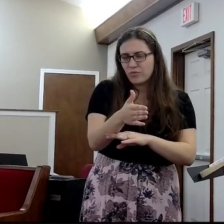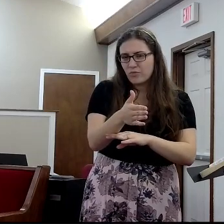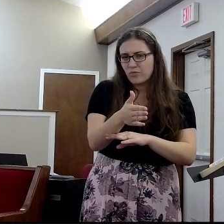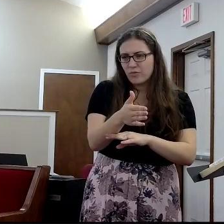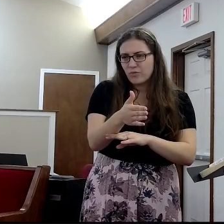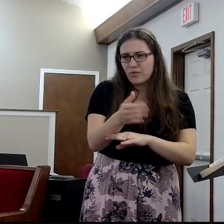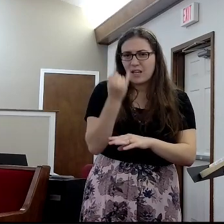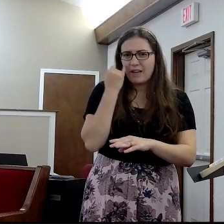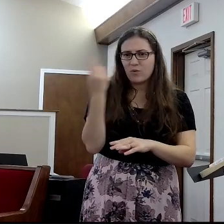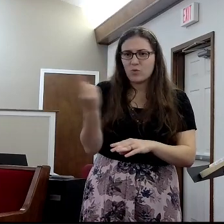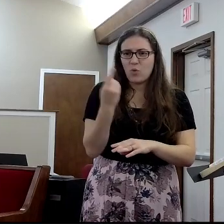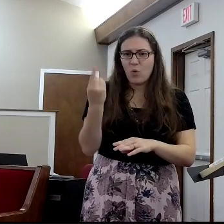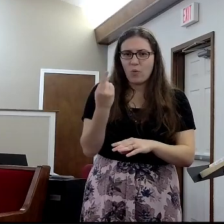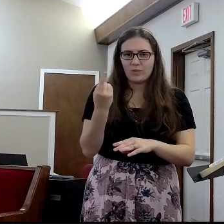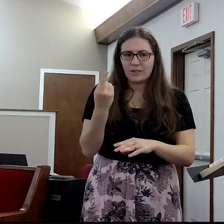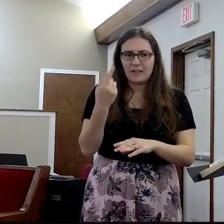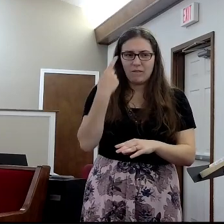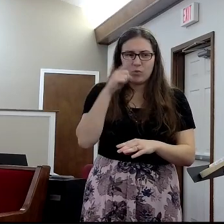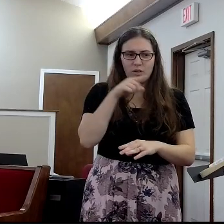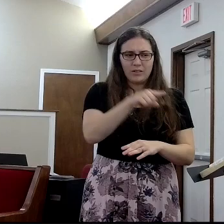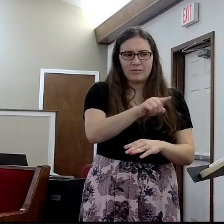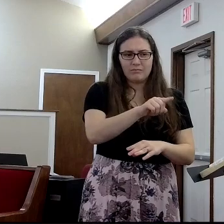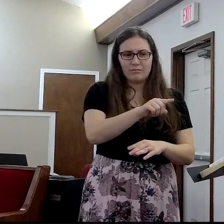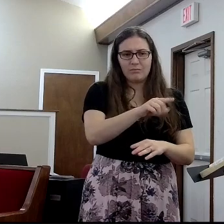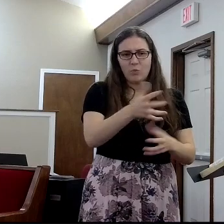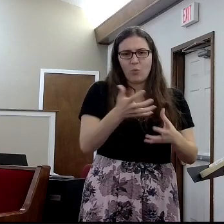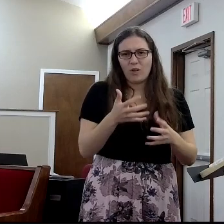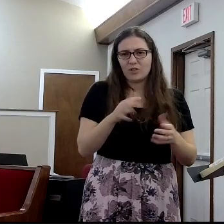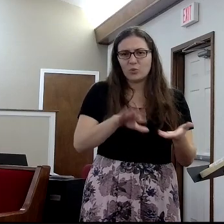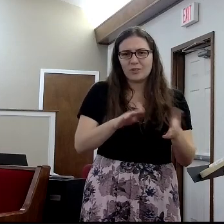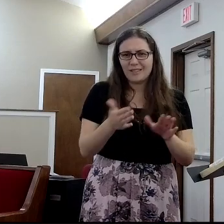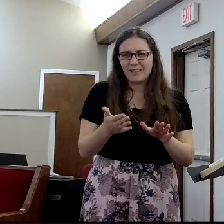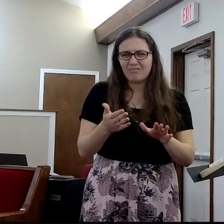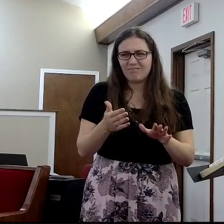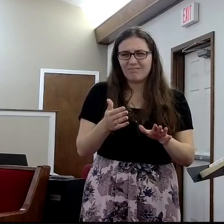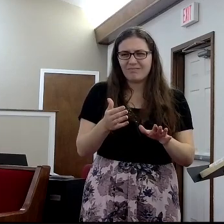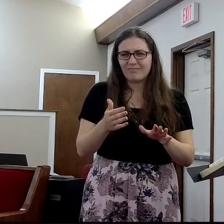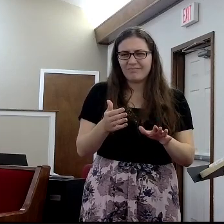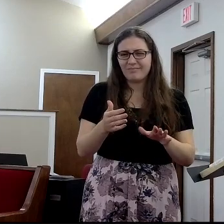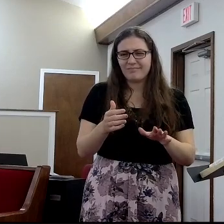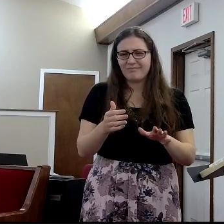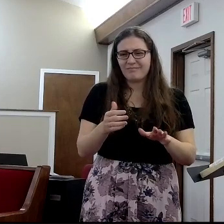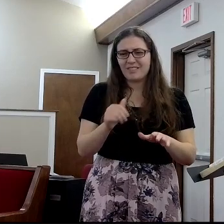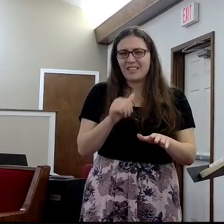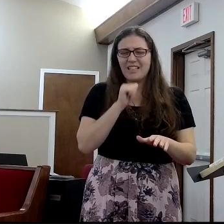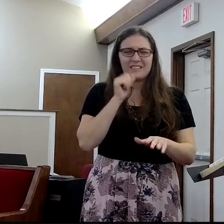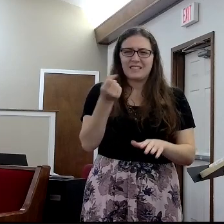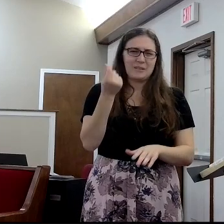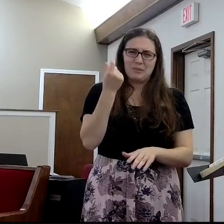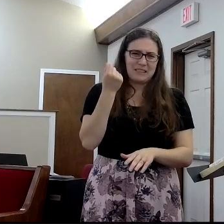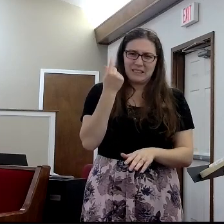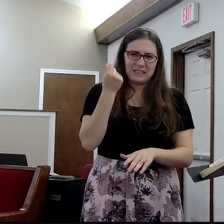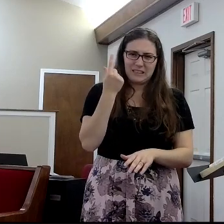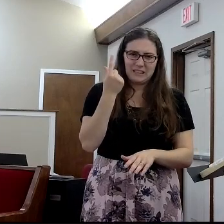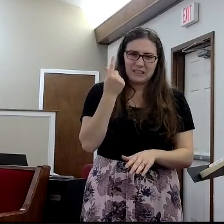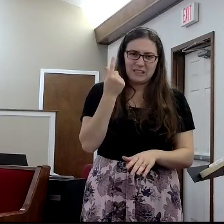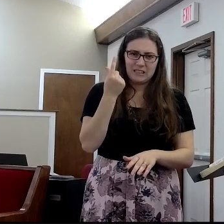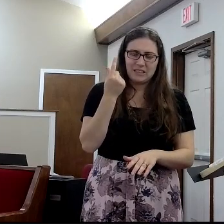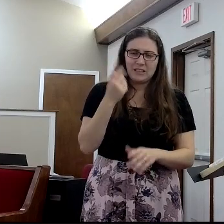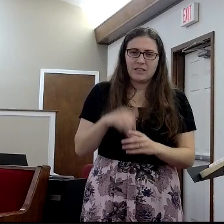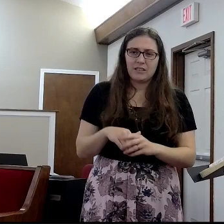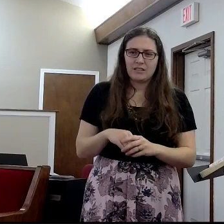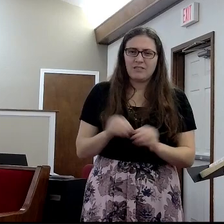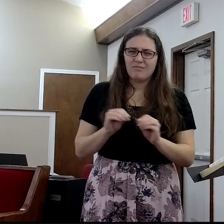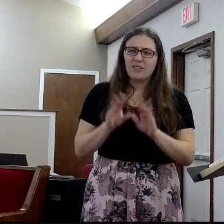But why would any of that happen if it was just because Jonah wanted to die? I don't believe